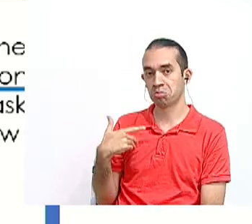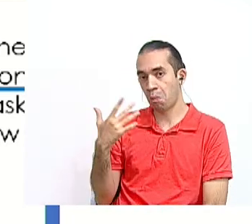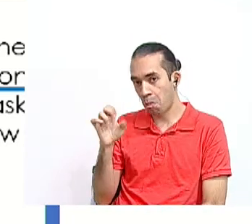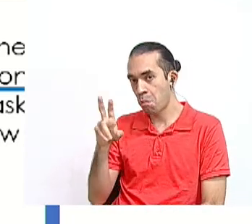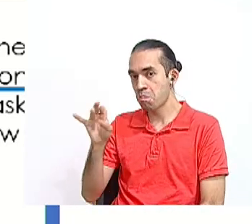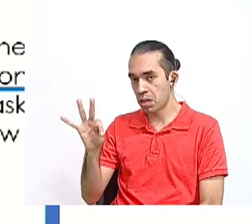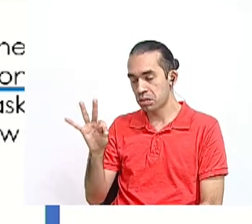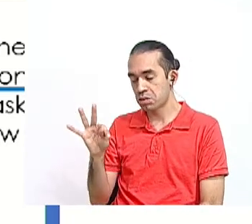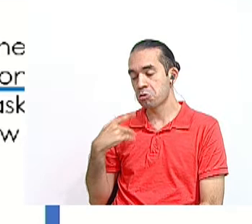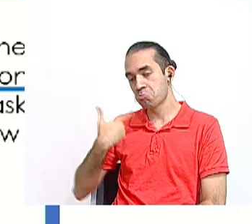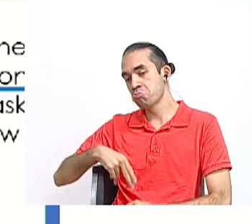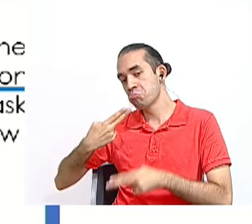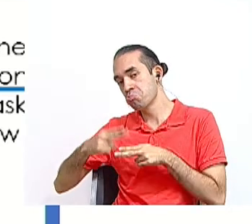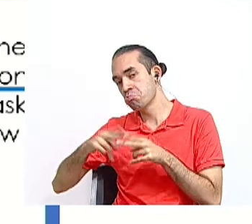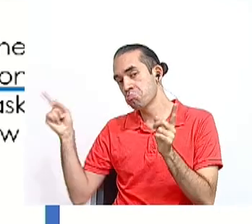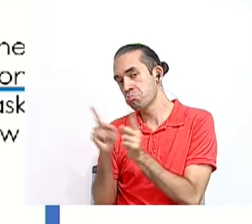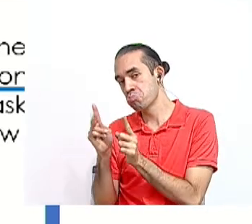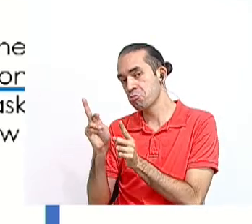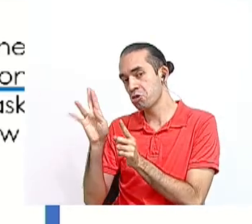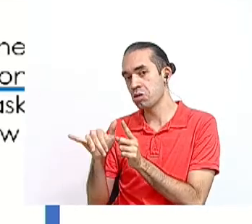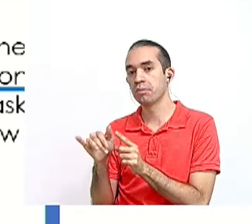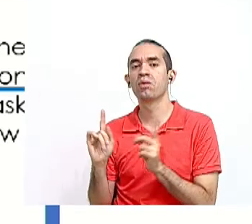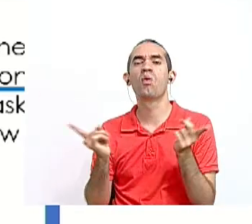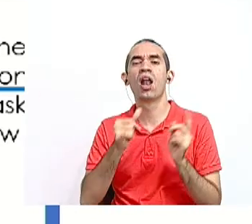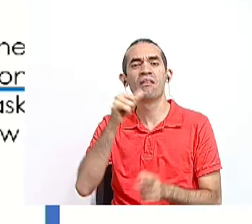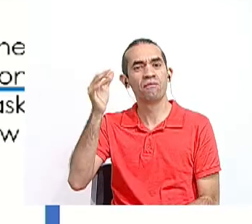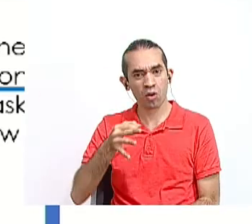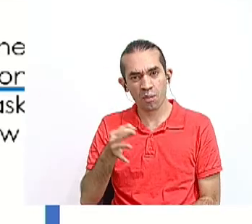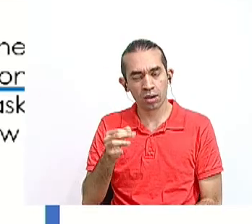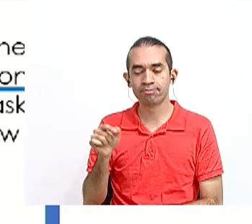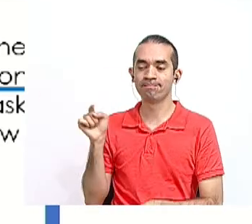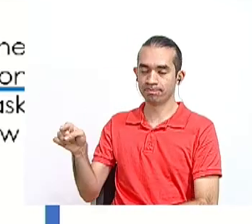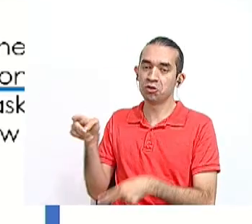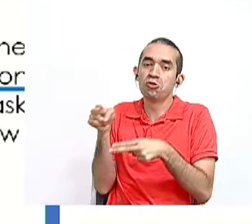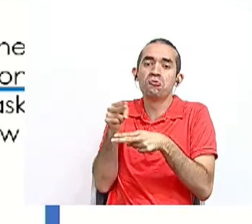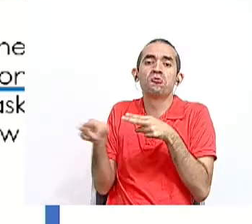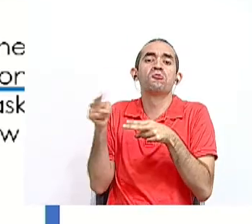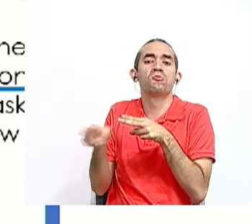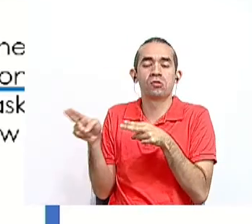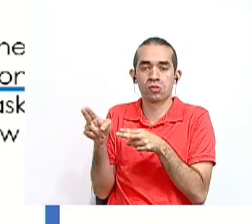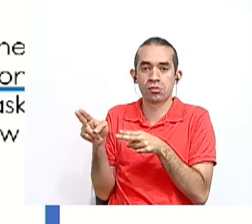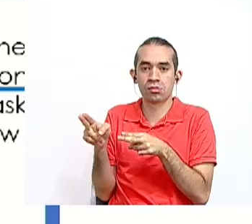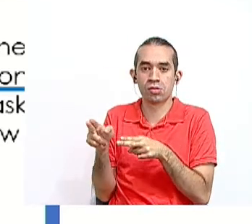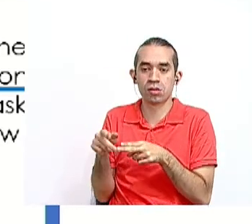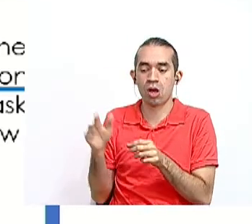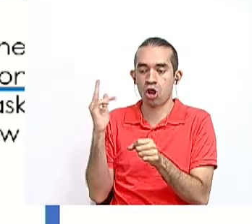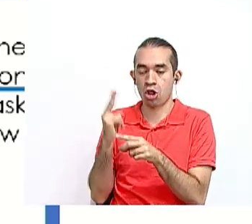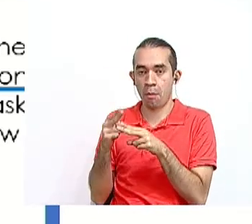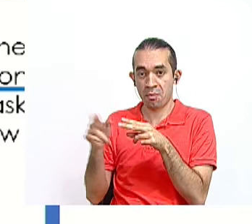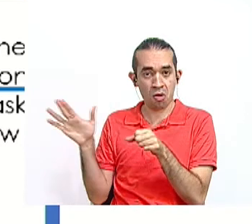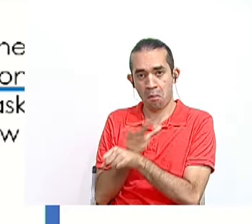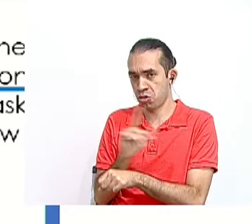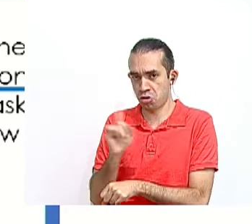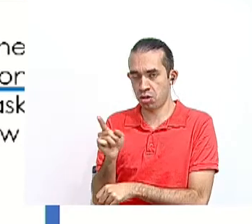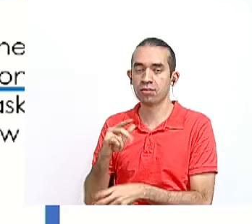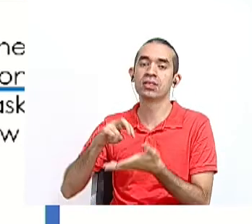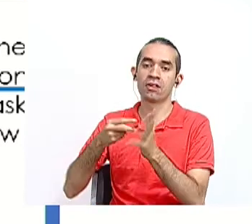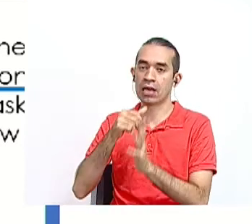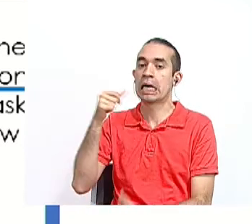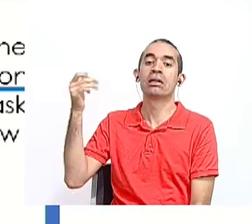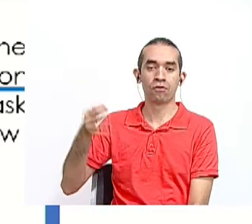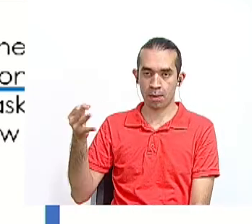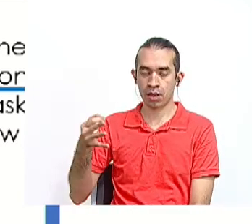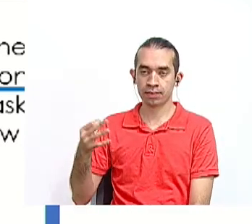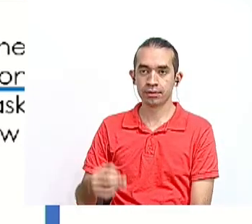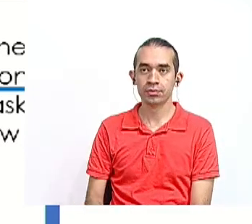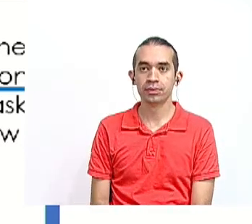Tony, right? Because you're just finishing with something very short and you're not giving your full name. That is very informal.